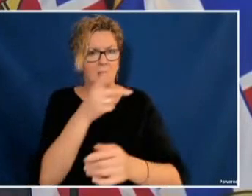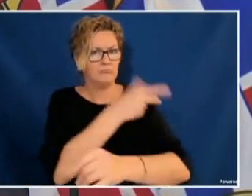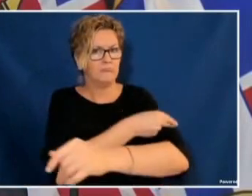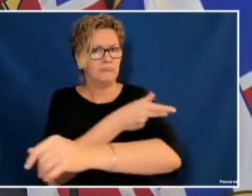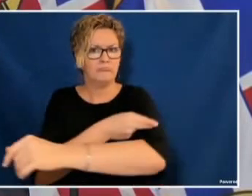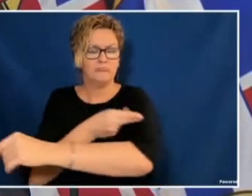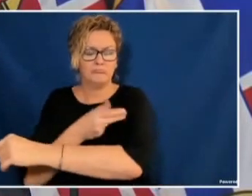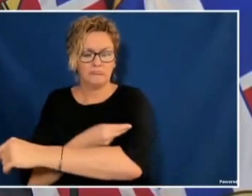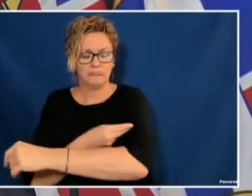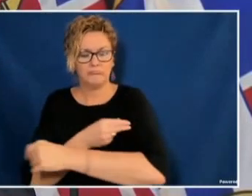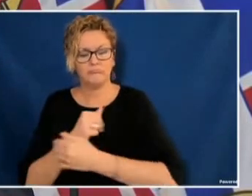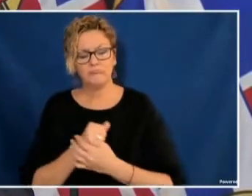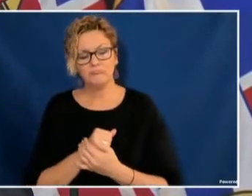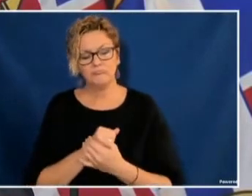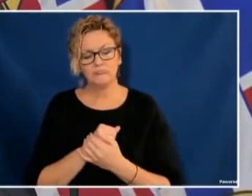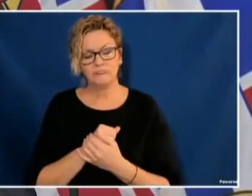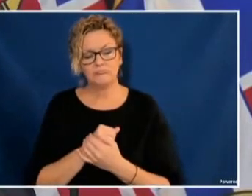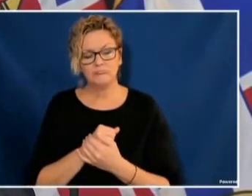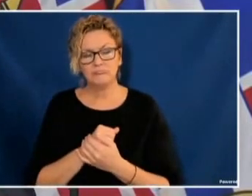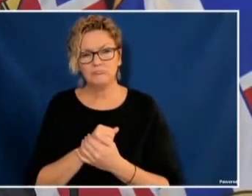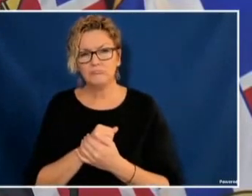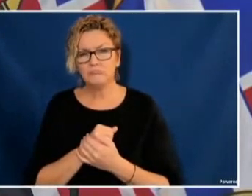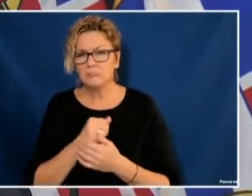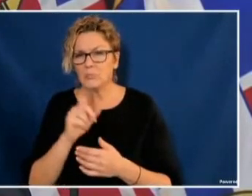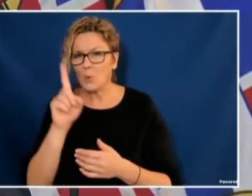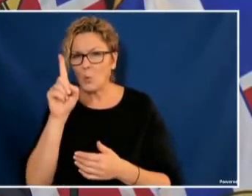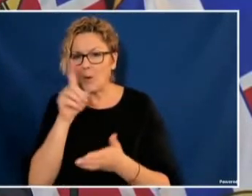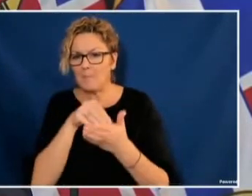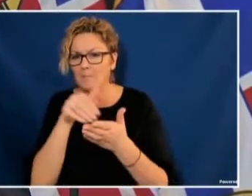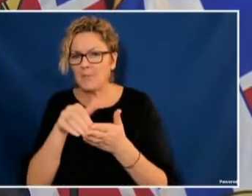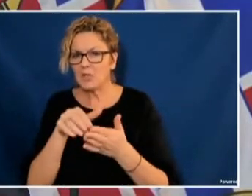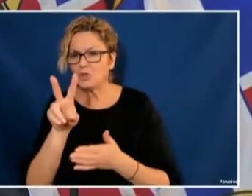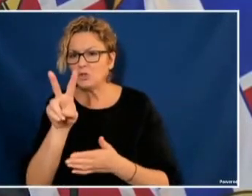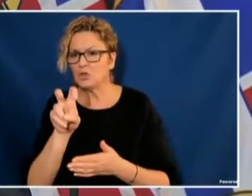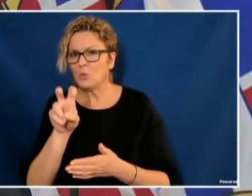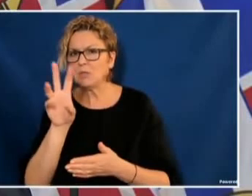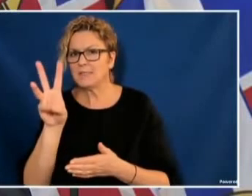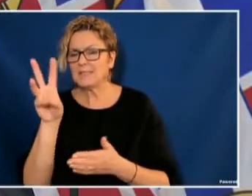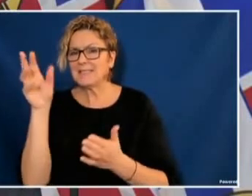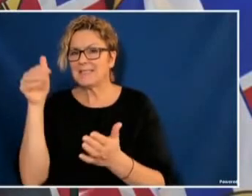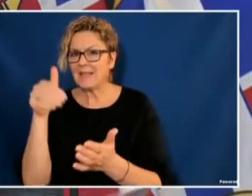you consider for public health that this has taken place during a period of